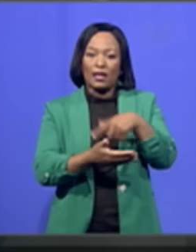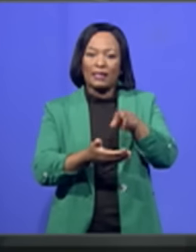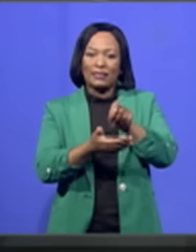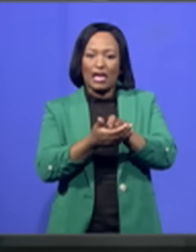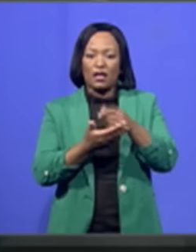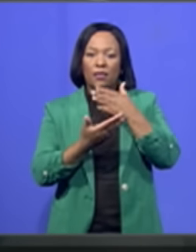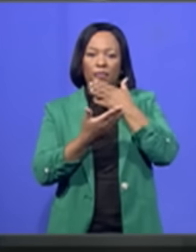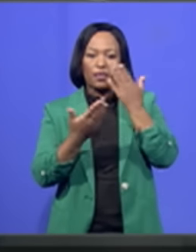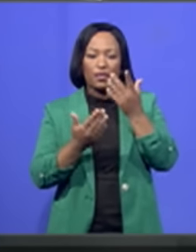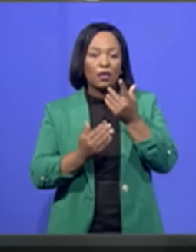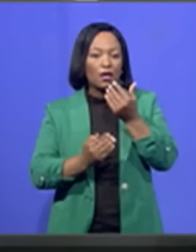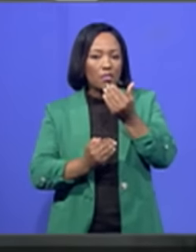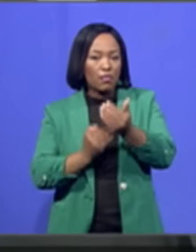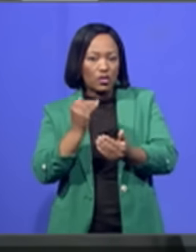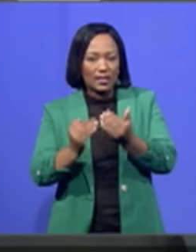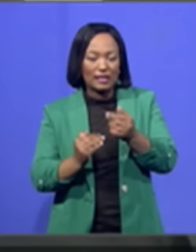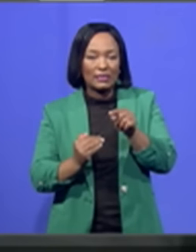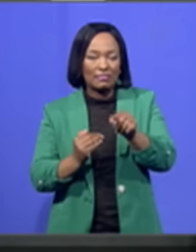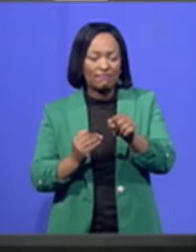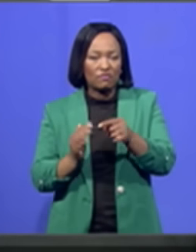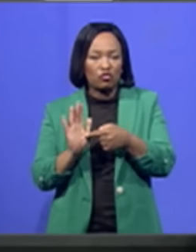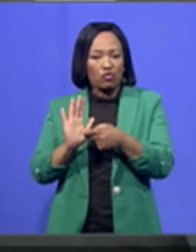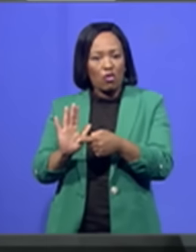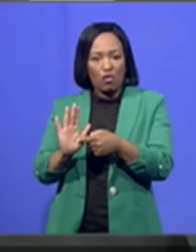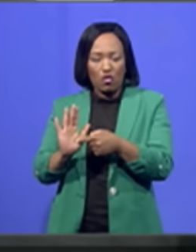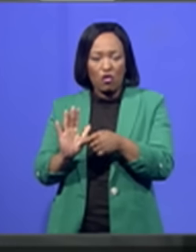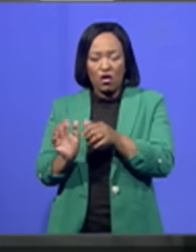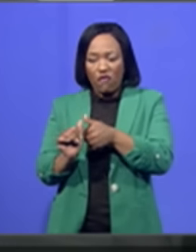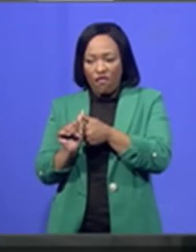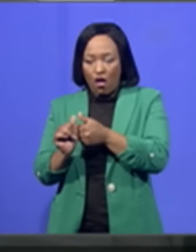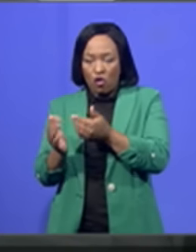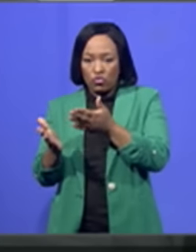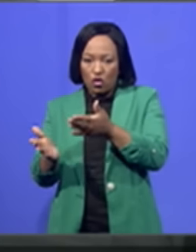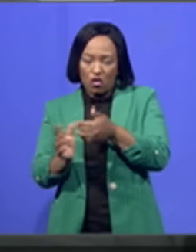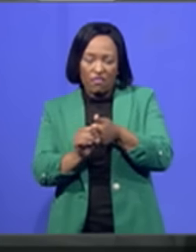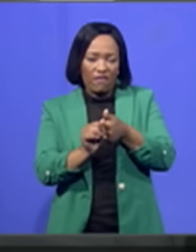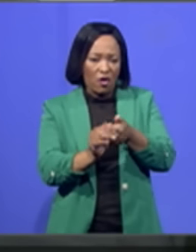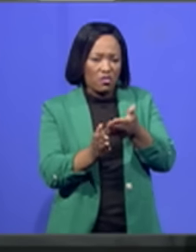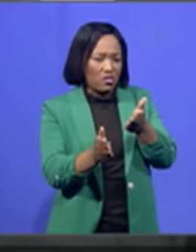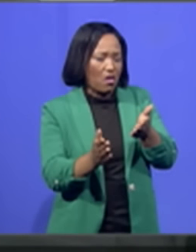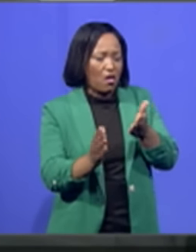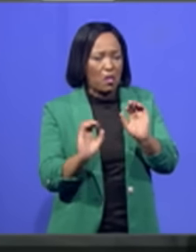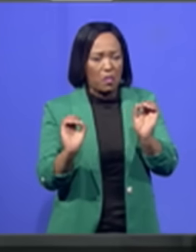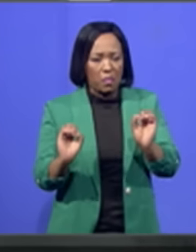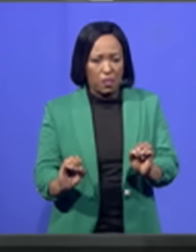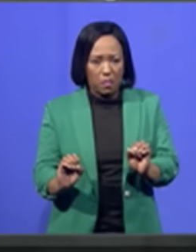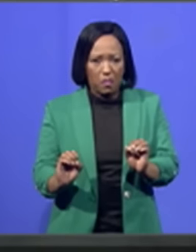is the process we must follow. But it's like